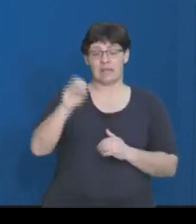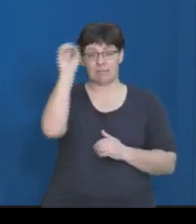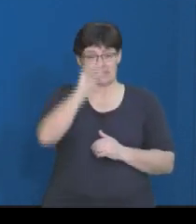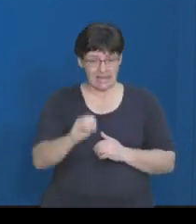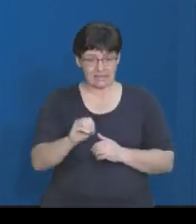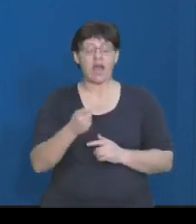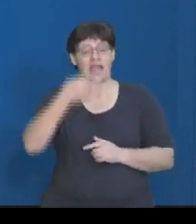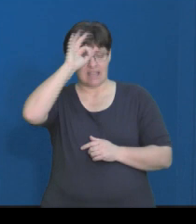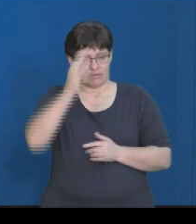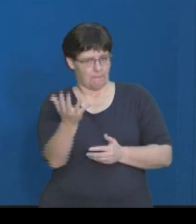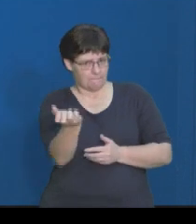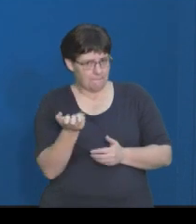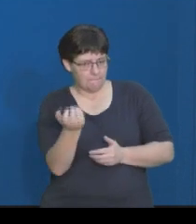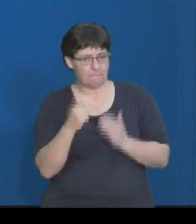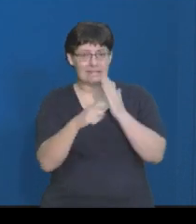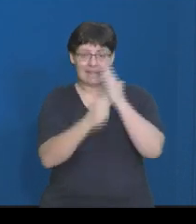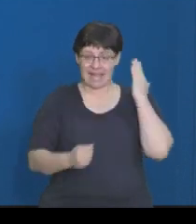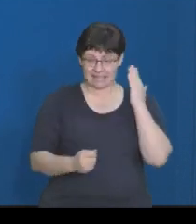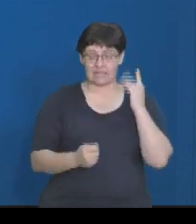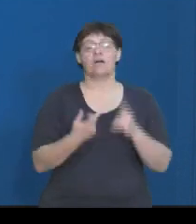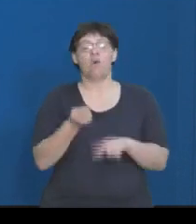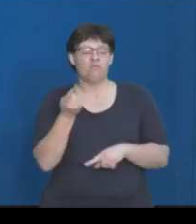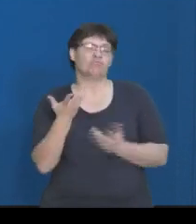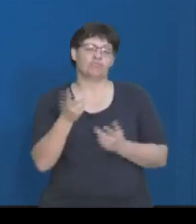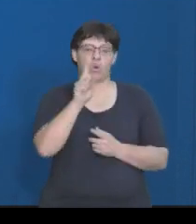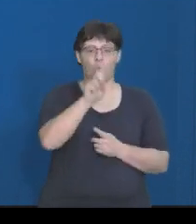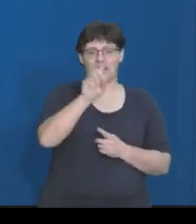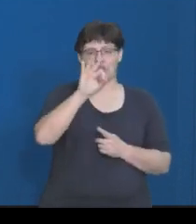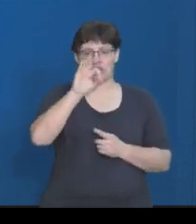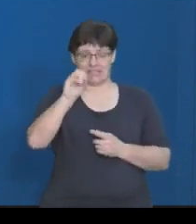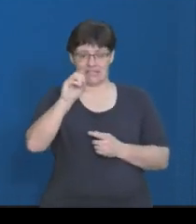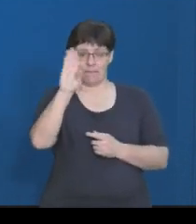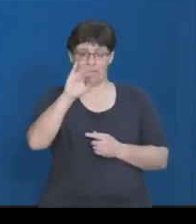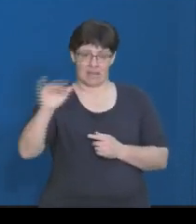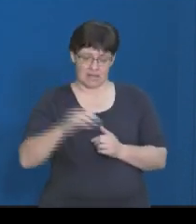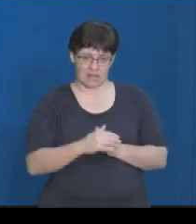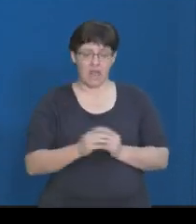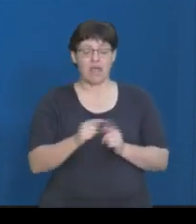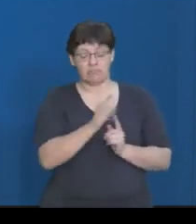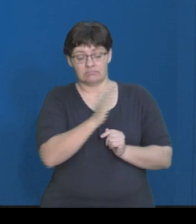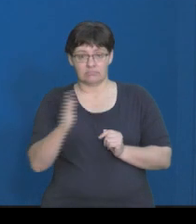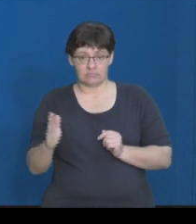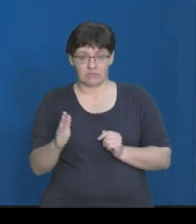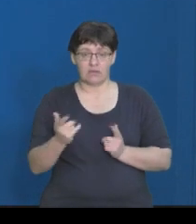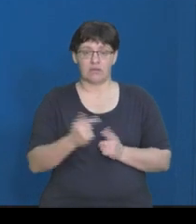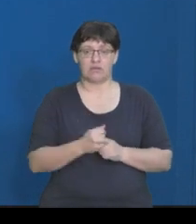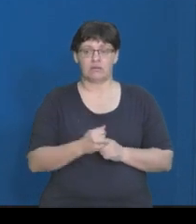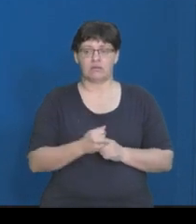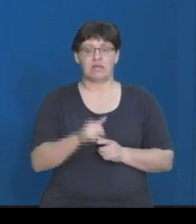the government is able to generate tax revenue of 130 billion. And then again, when we move to a tax rate